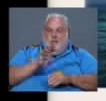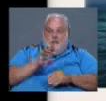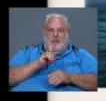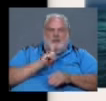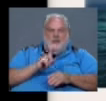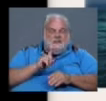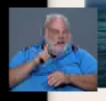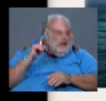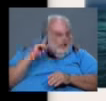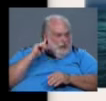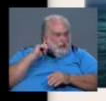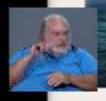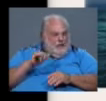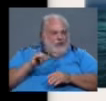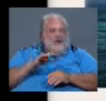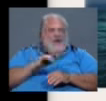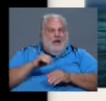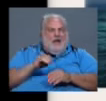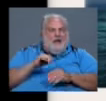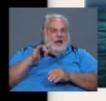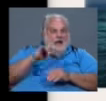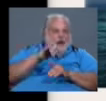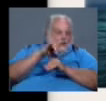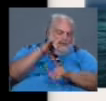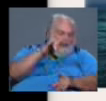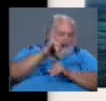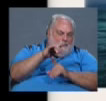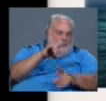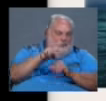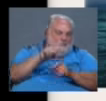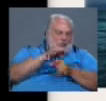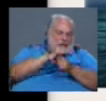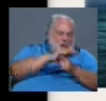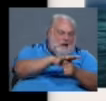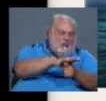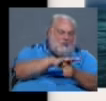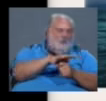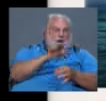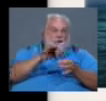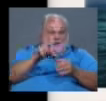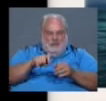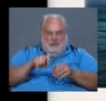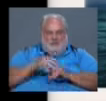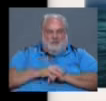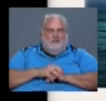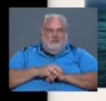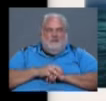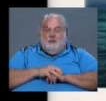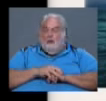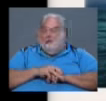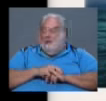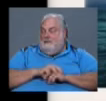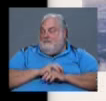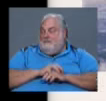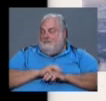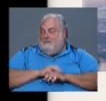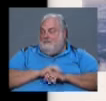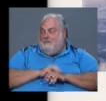hear them, and then we can deploy airdrop torpedoes from the helicopter if we need to engage one of them. Next